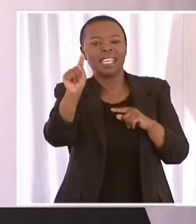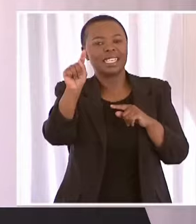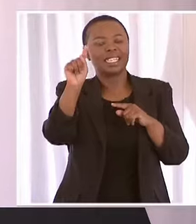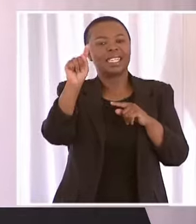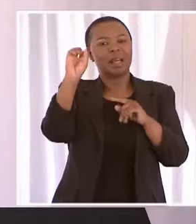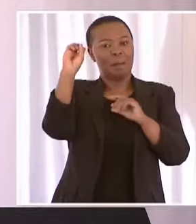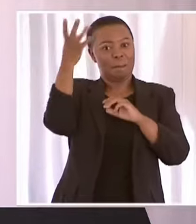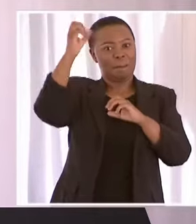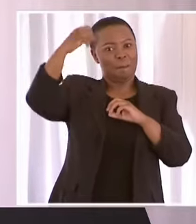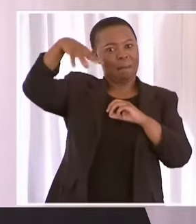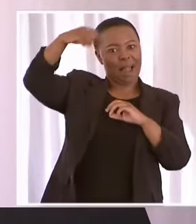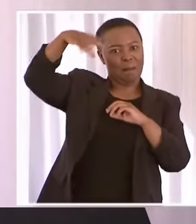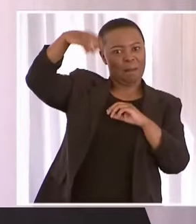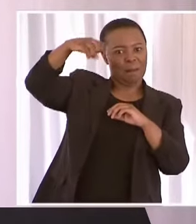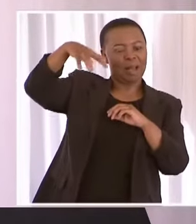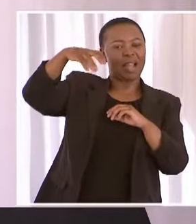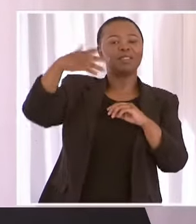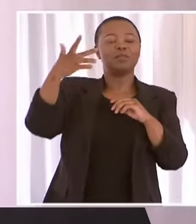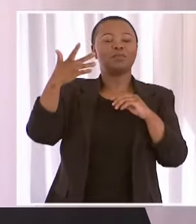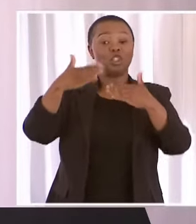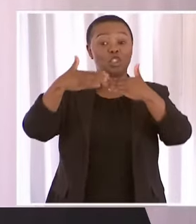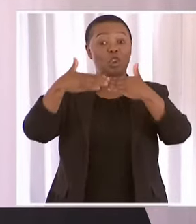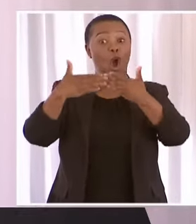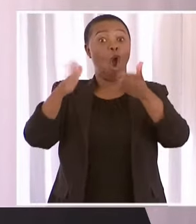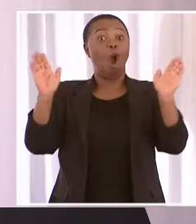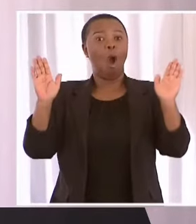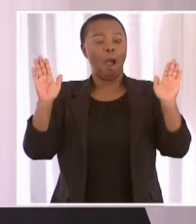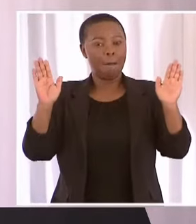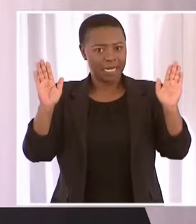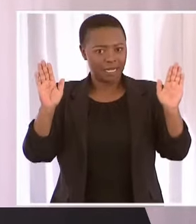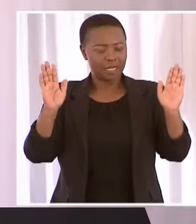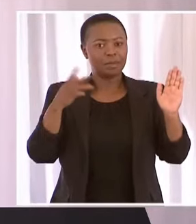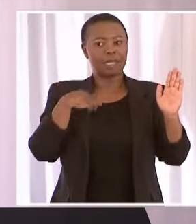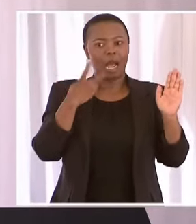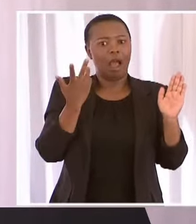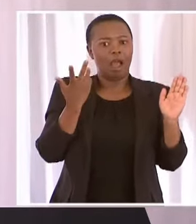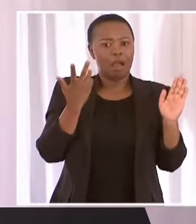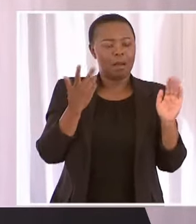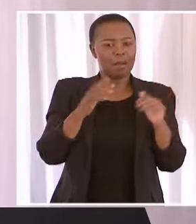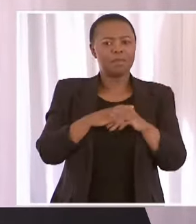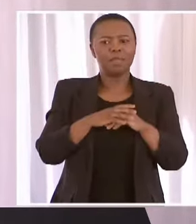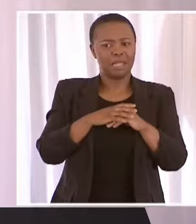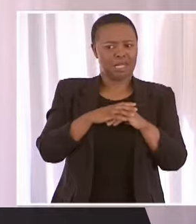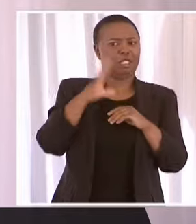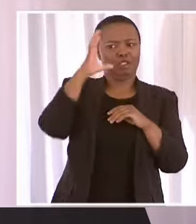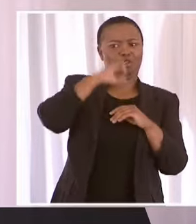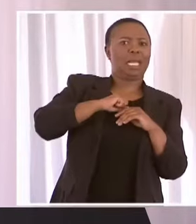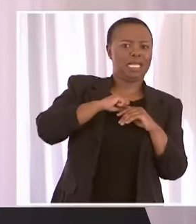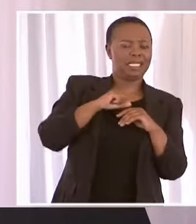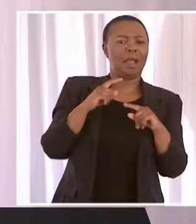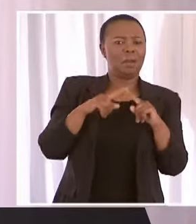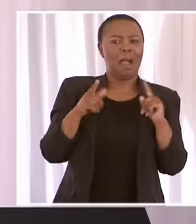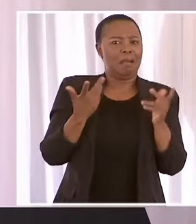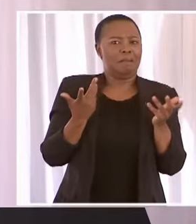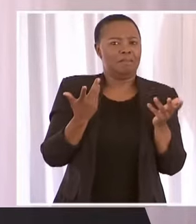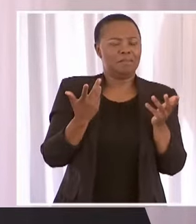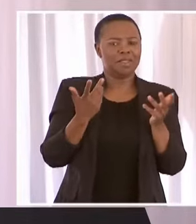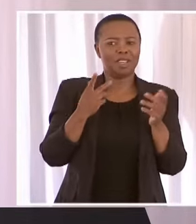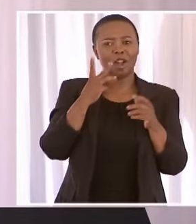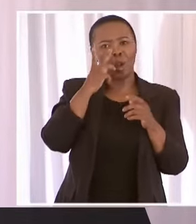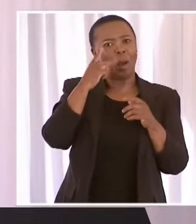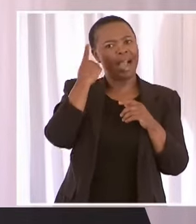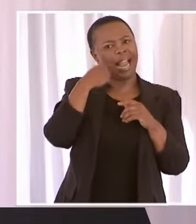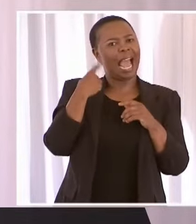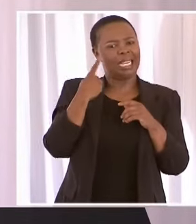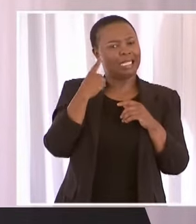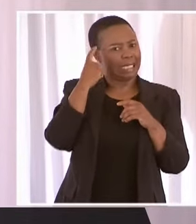Another policeman looks at me, opens the door. I go, look, I know this is very strange, but my dad's staying here. He looks very,